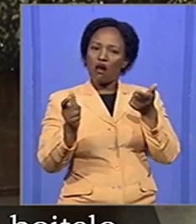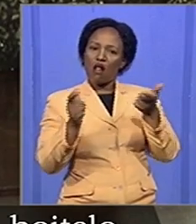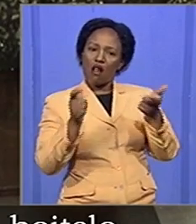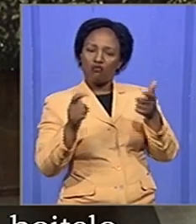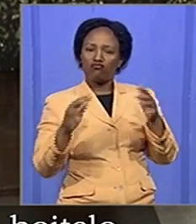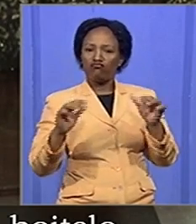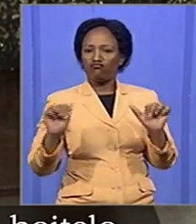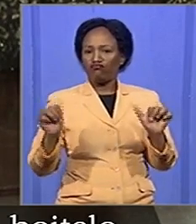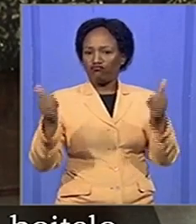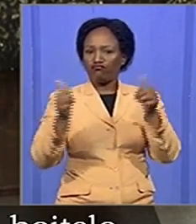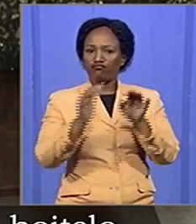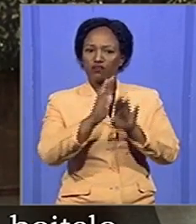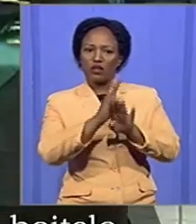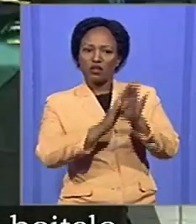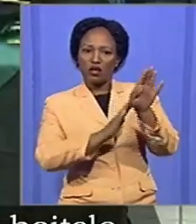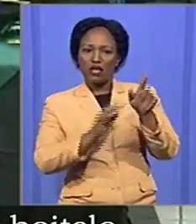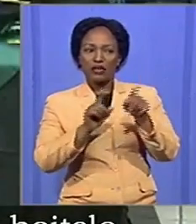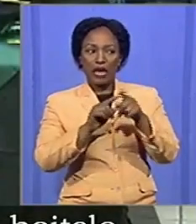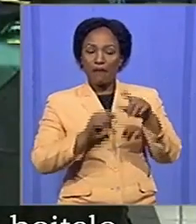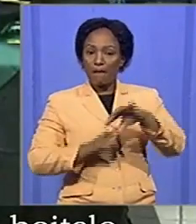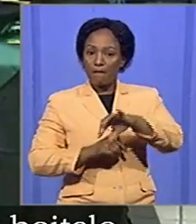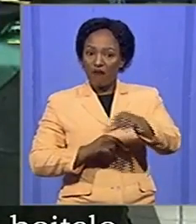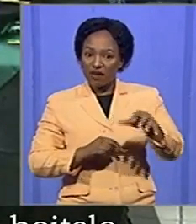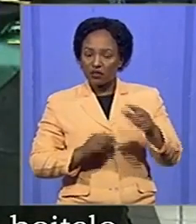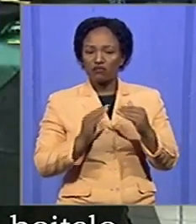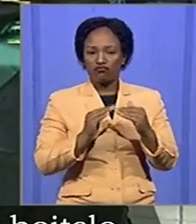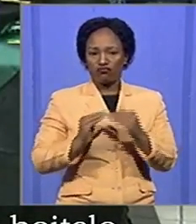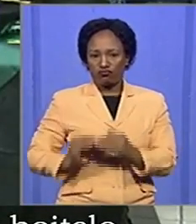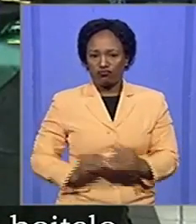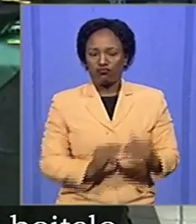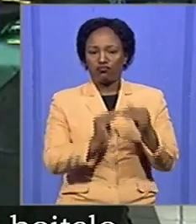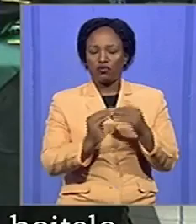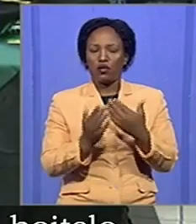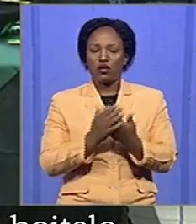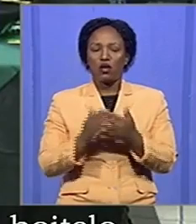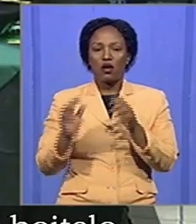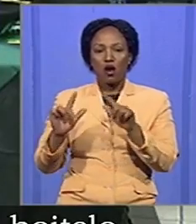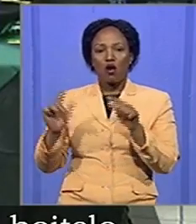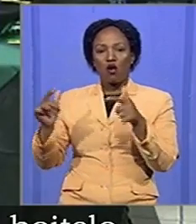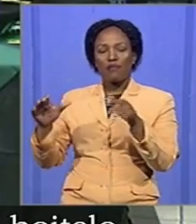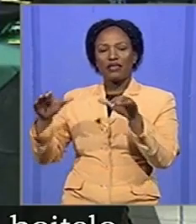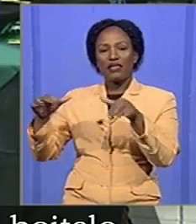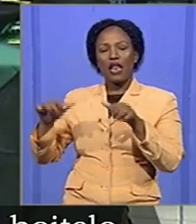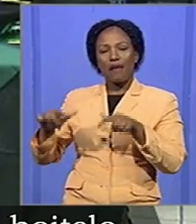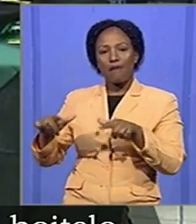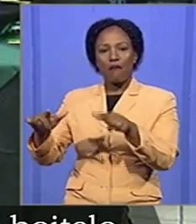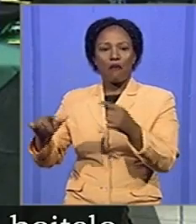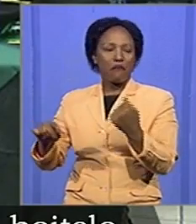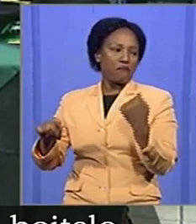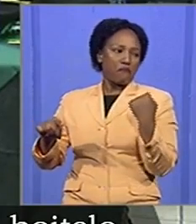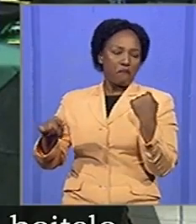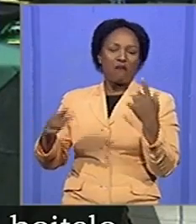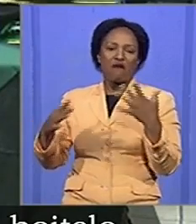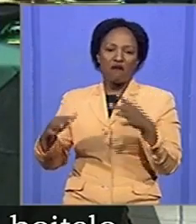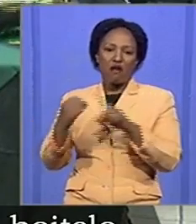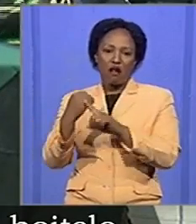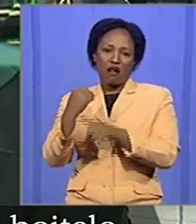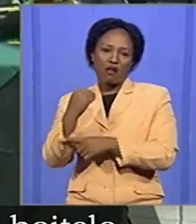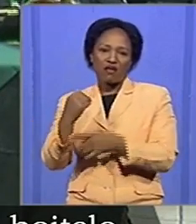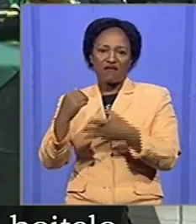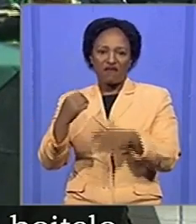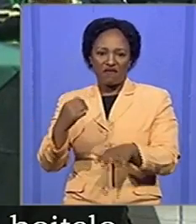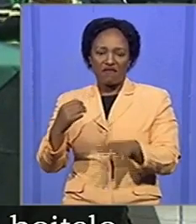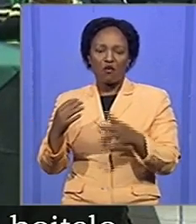maleba le go itekanela ka profenseng. O re kopano ya komiti petition ya mmusho wa Limpopo ya mafelelo e be e lepile go fa pego